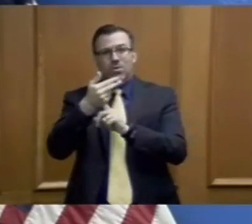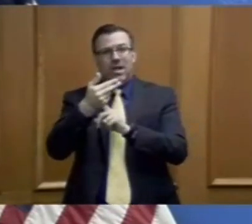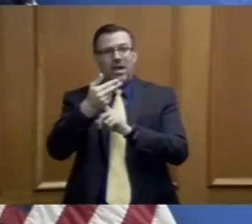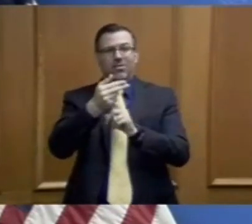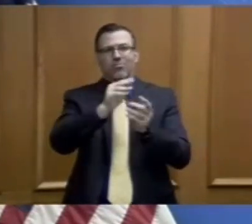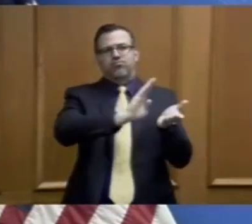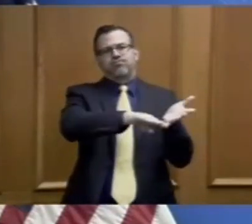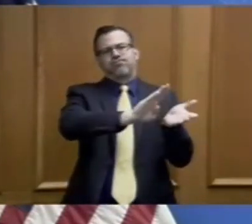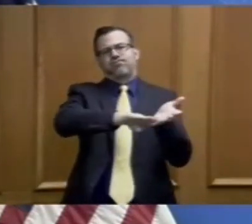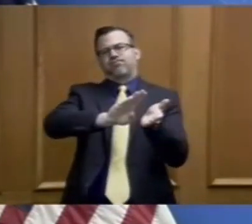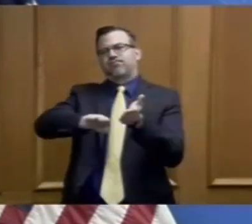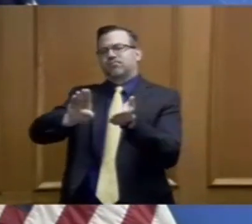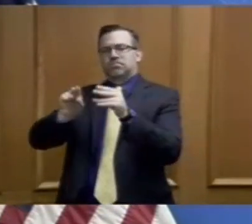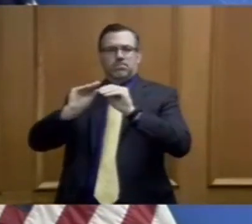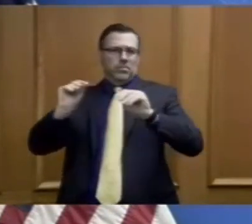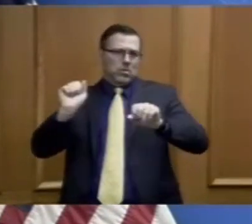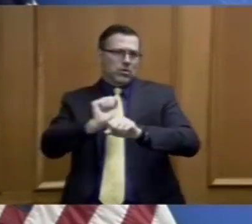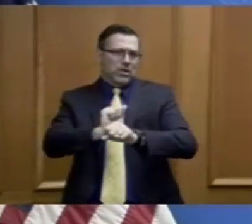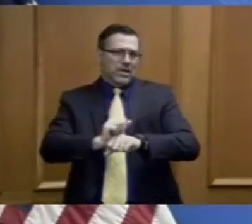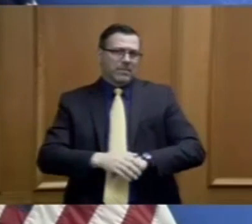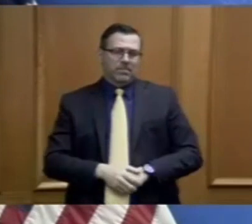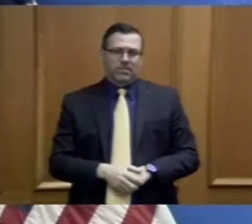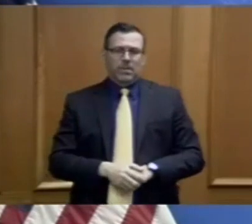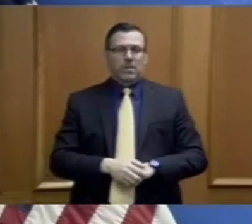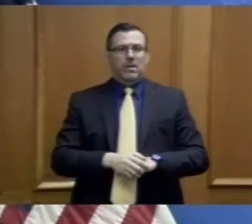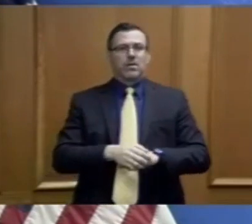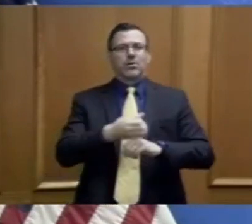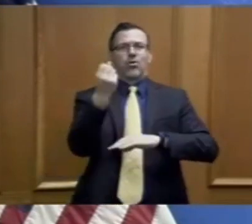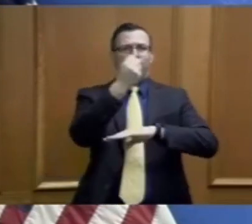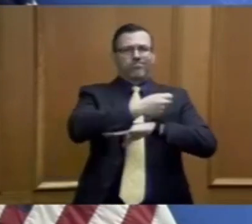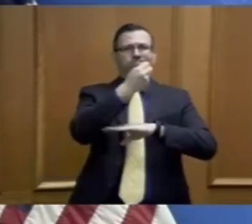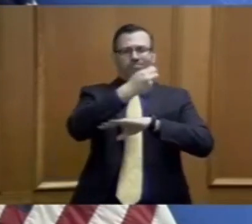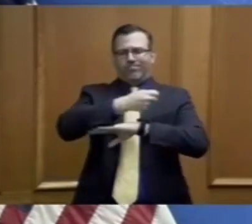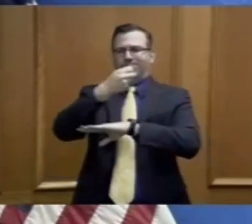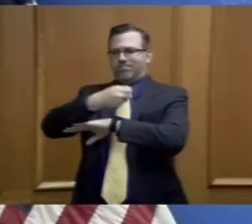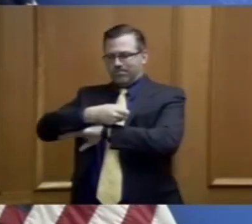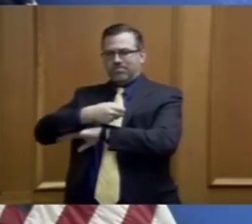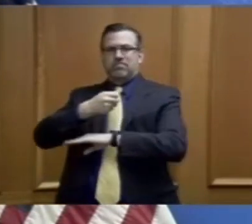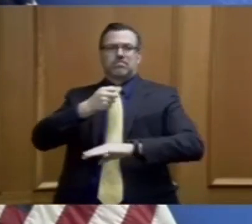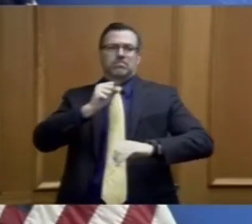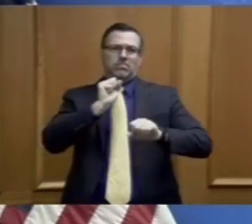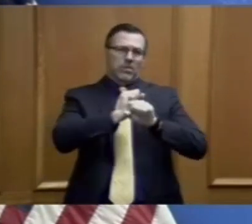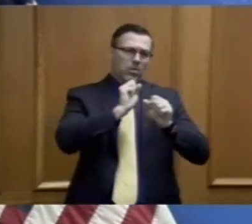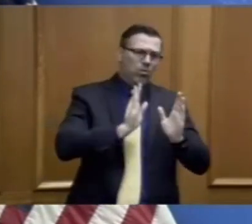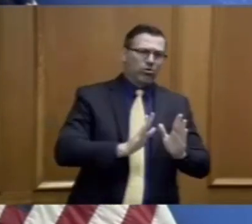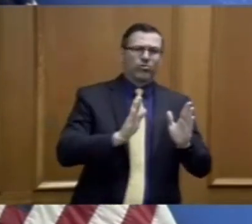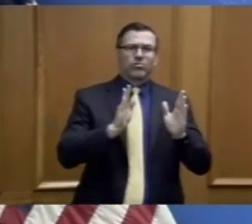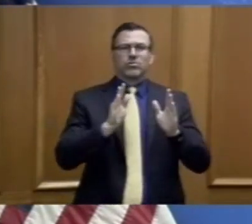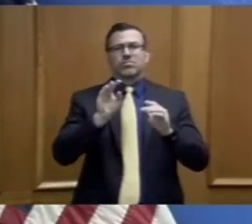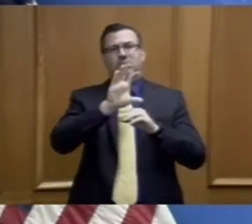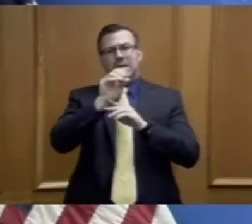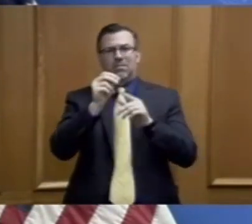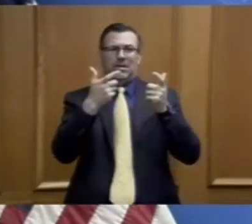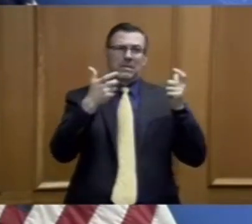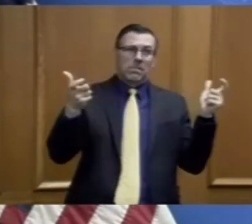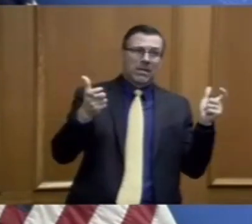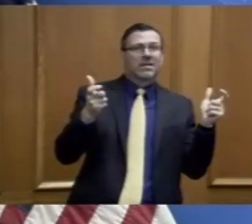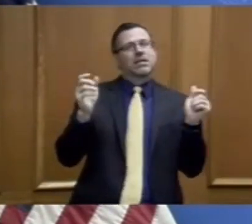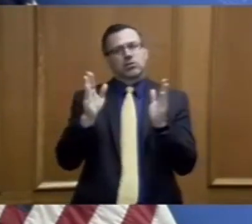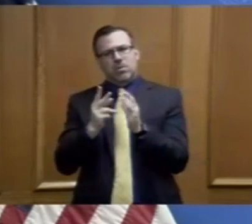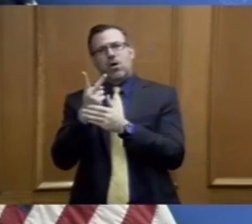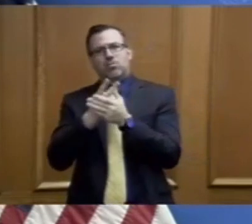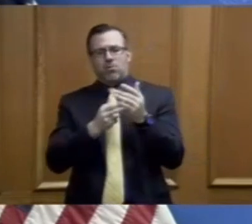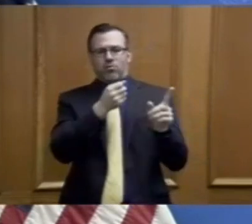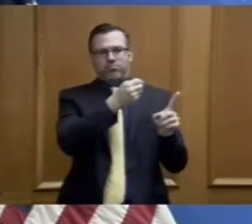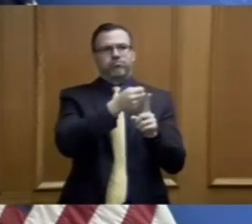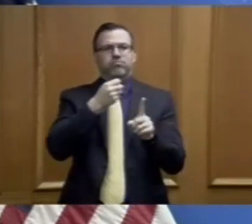economic shutdown has devastated individual workers and businesses, large and small. And thanks